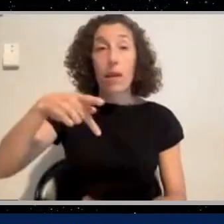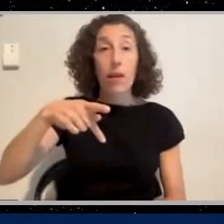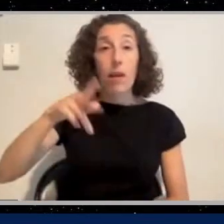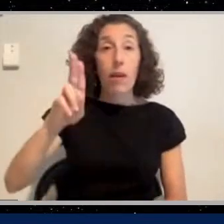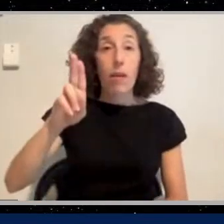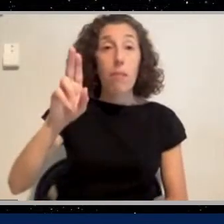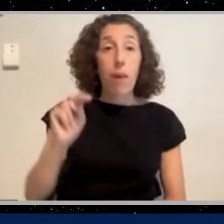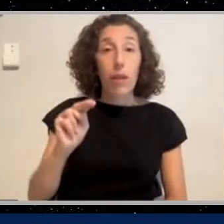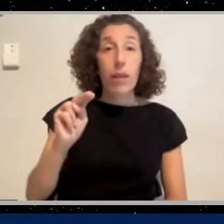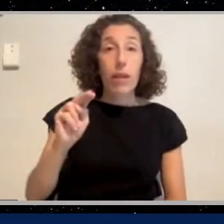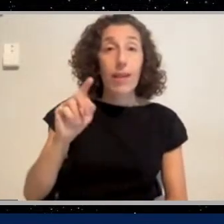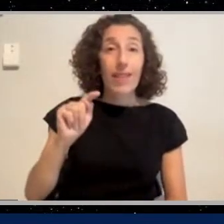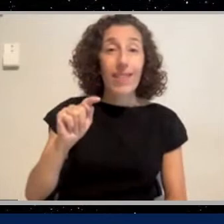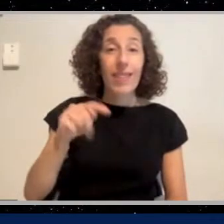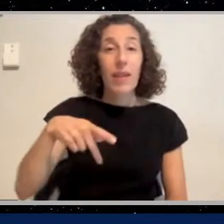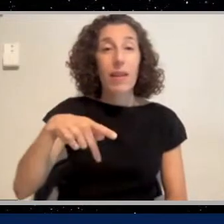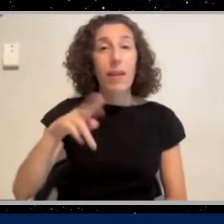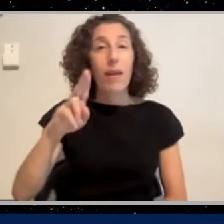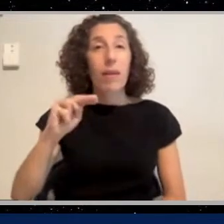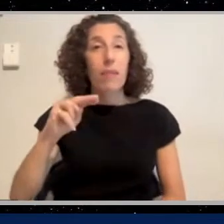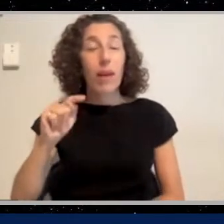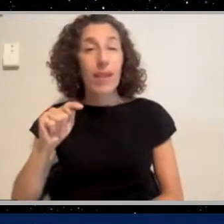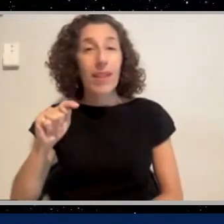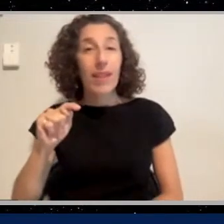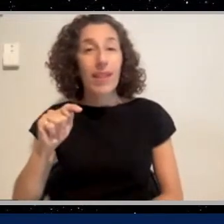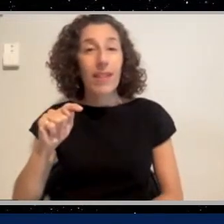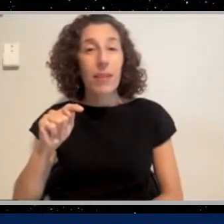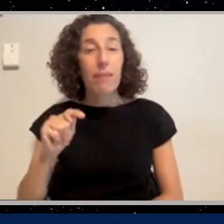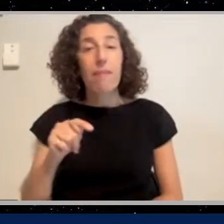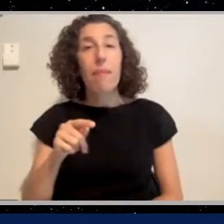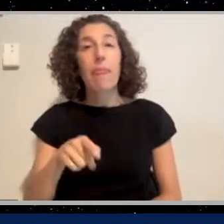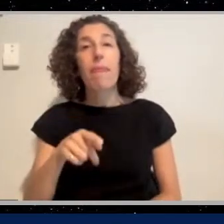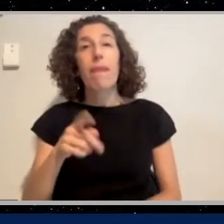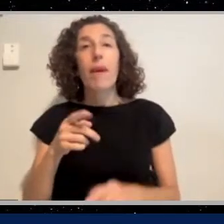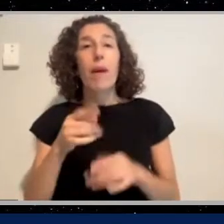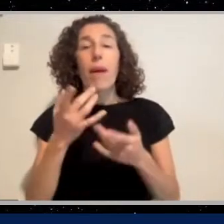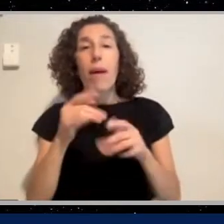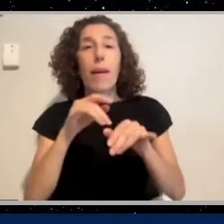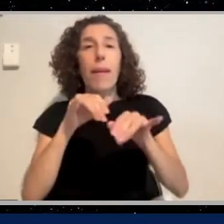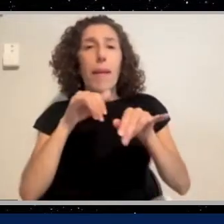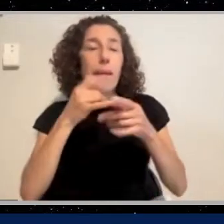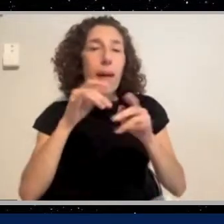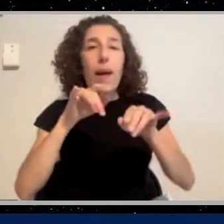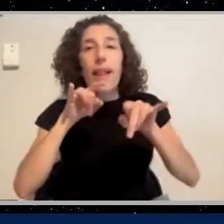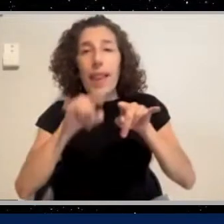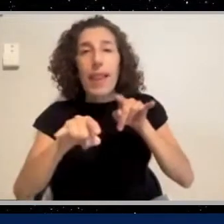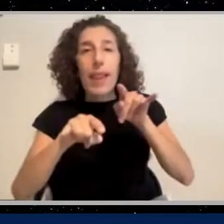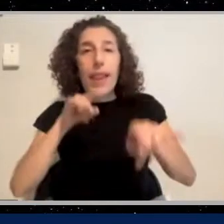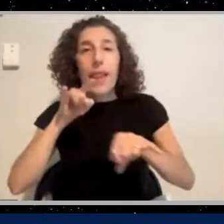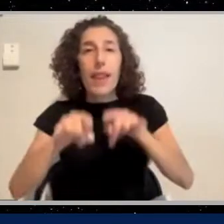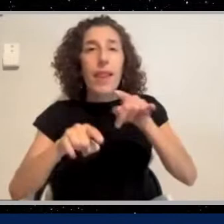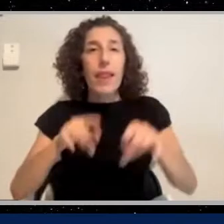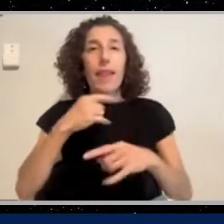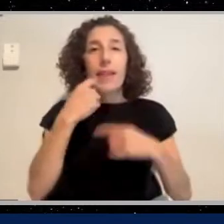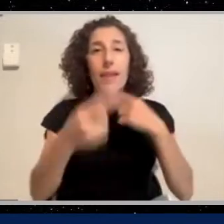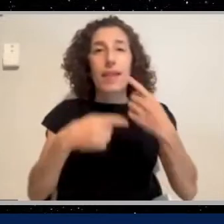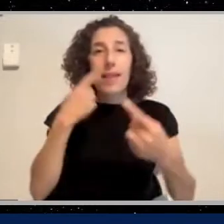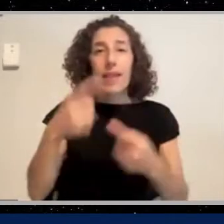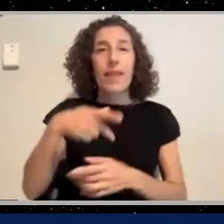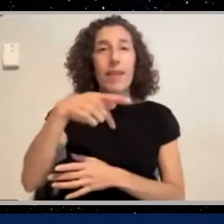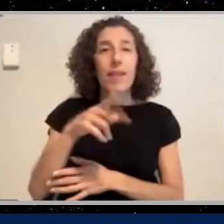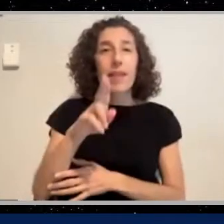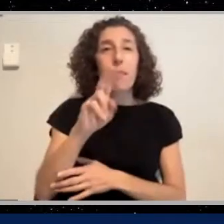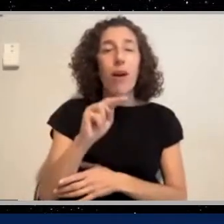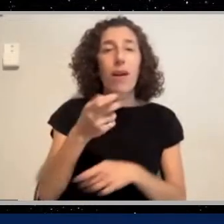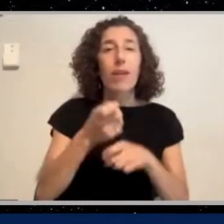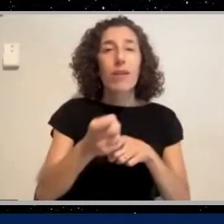would just be puns? No, I think I could just go with the call sign puns. It's just the word puns. Like, I mean, yeah, I think it would be really